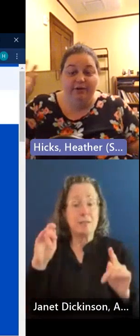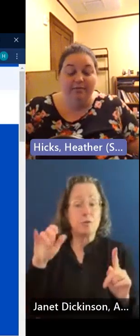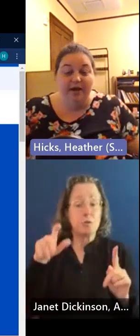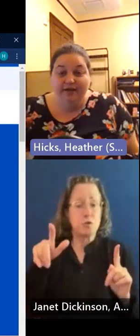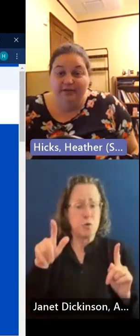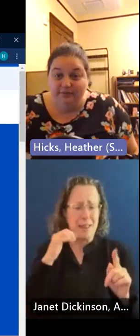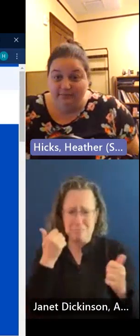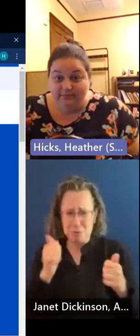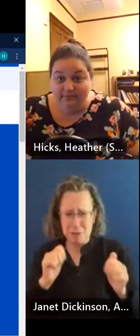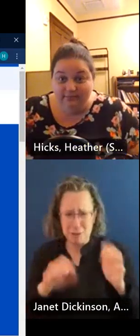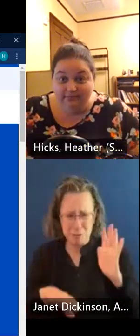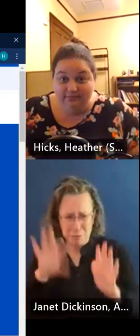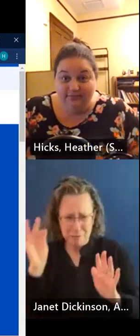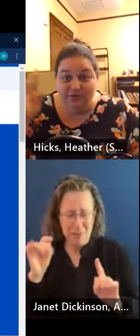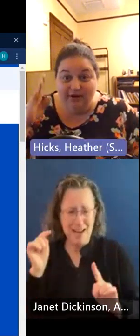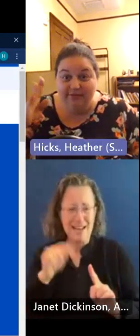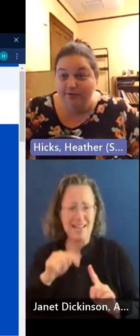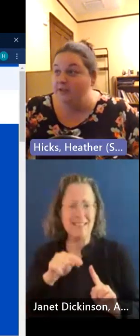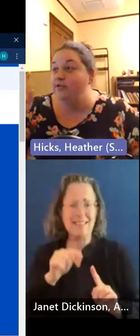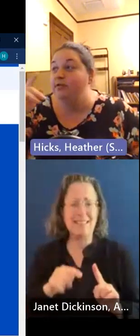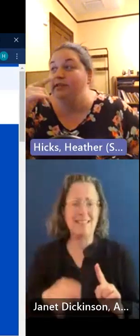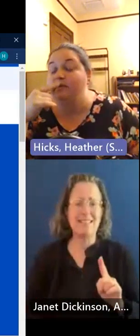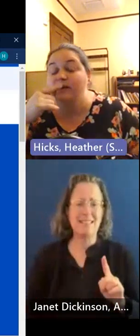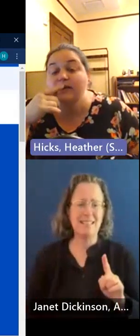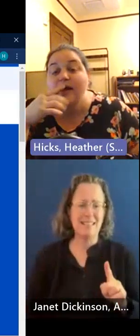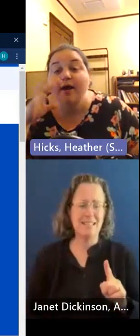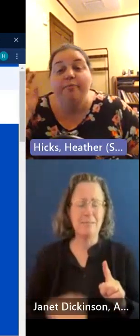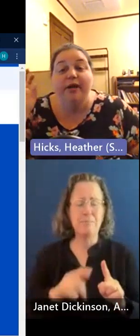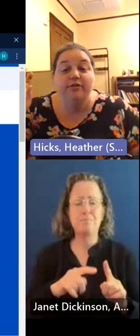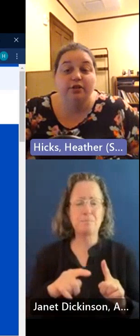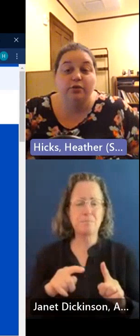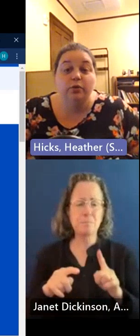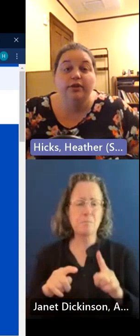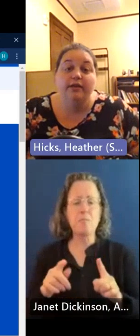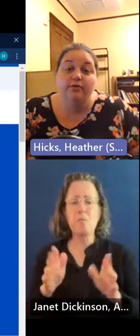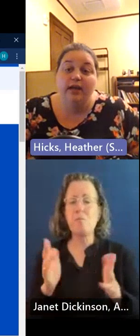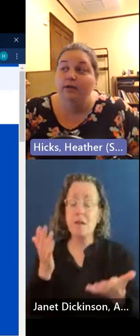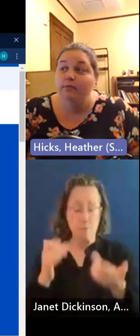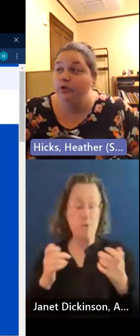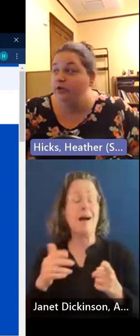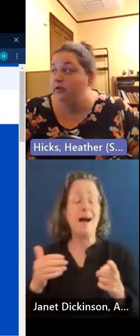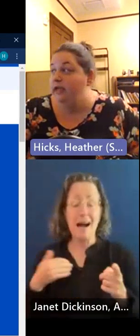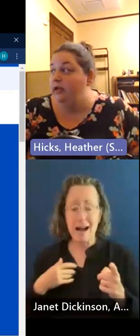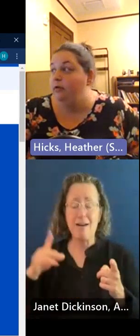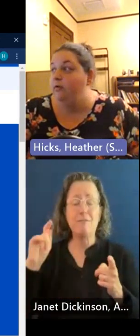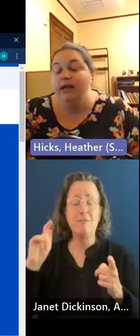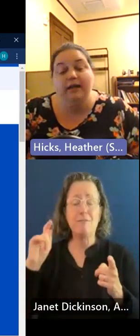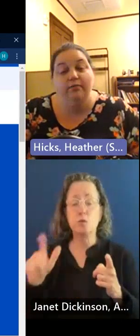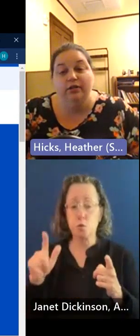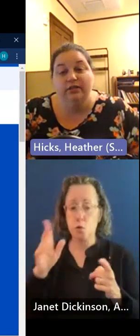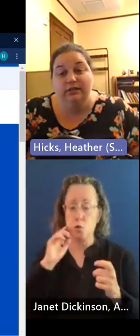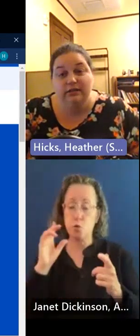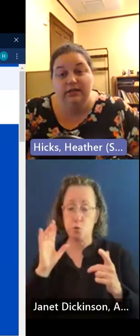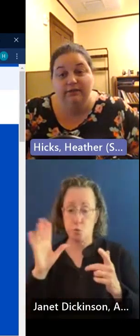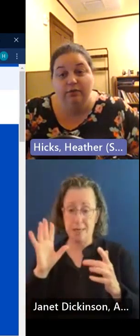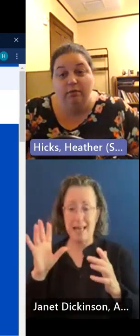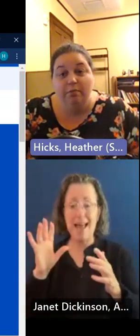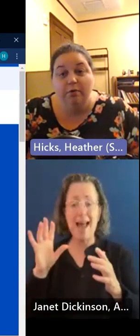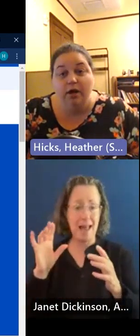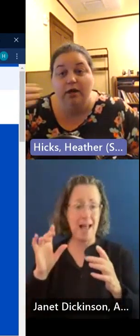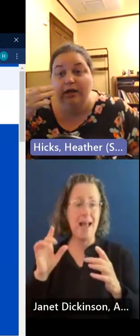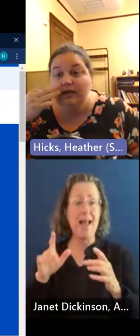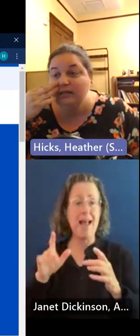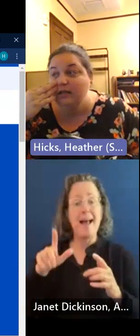just a second where I'm not trying to focus on two things at once. But there's a tool that you can put your link through, and it will give